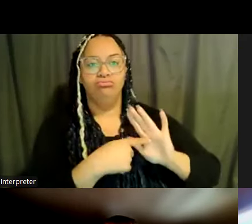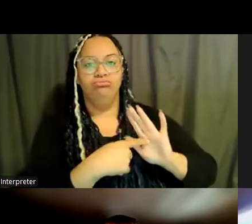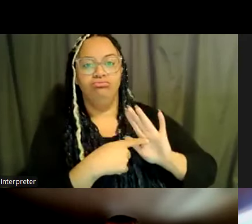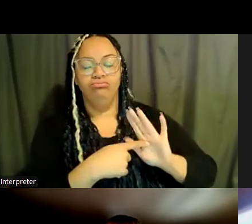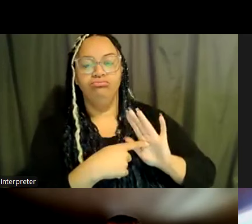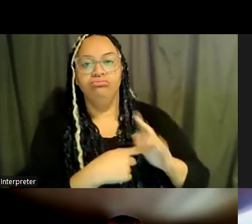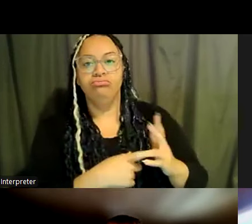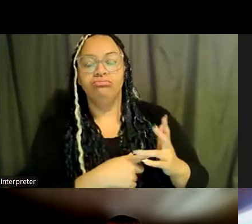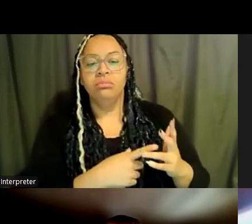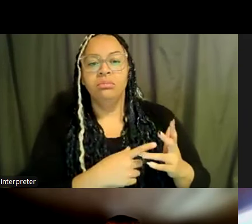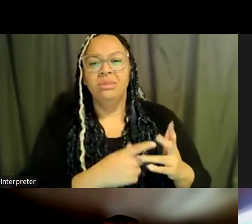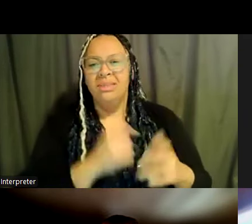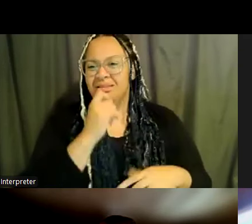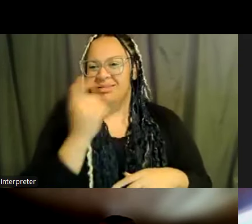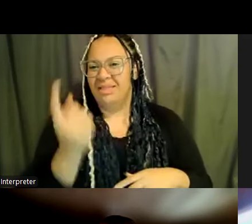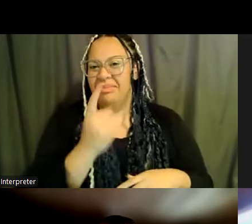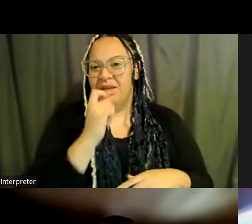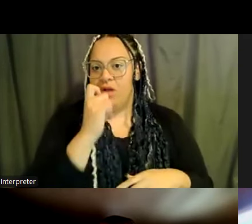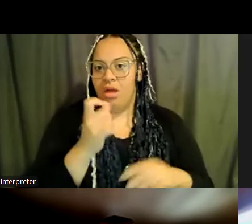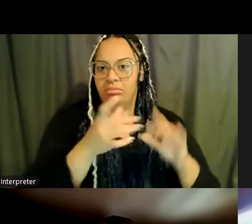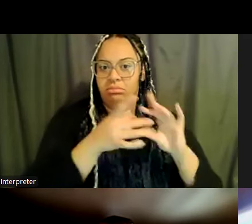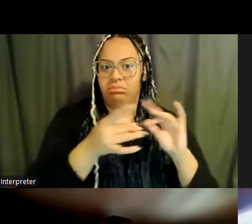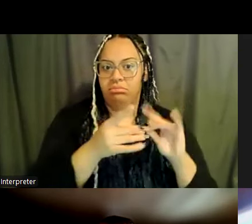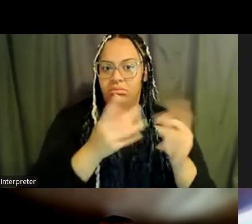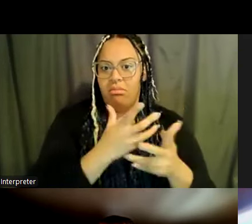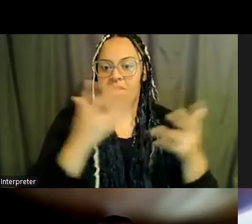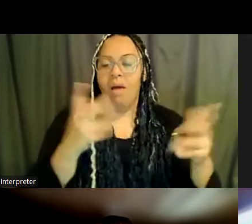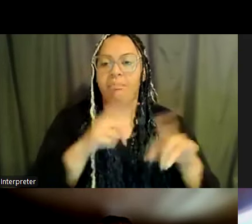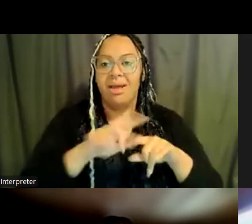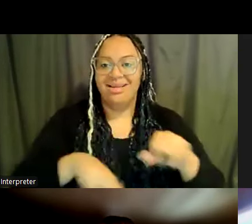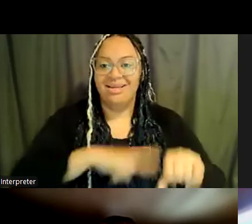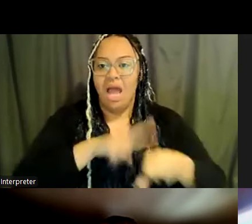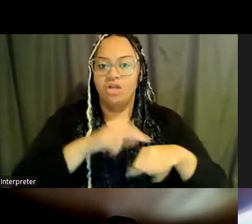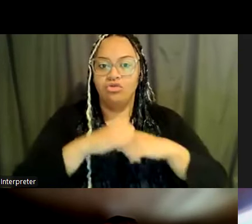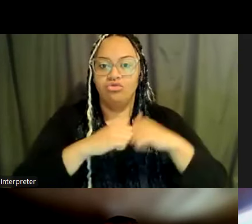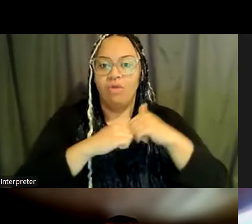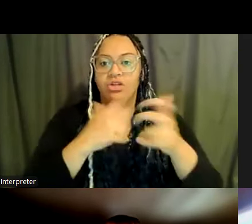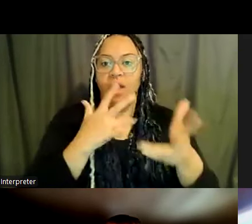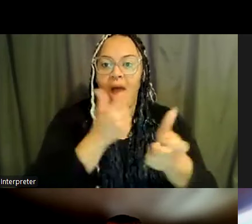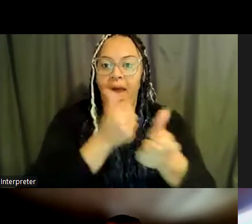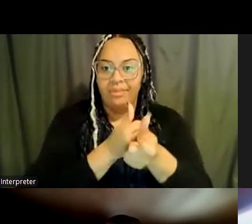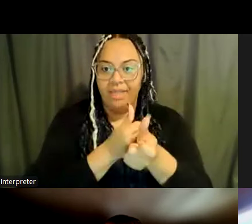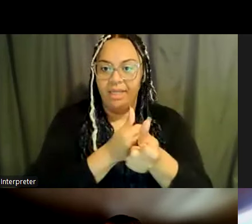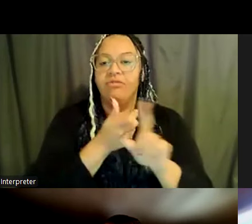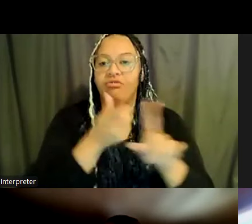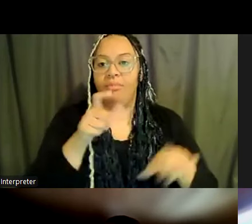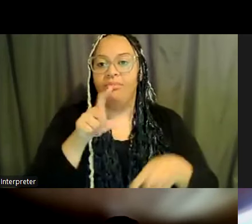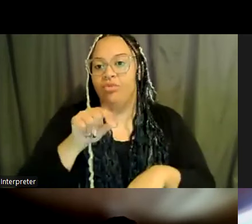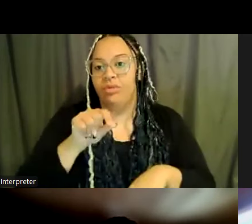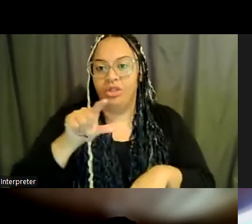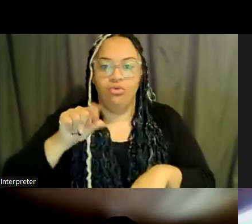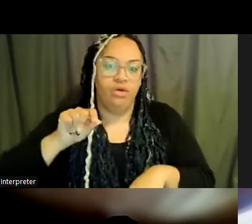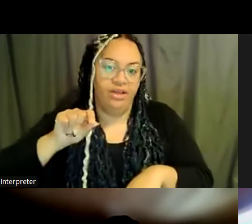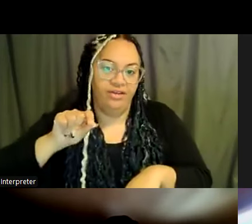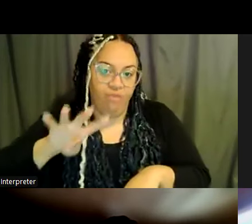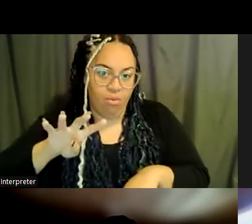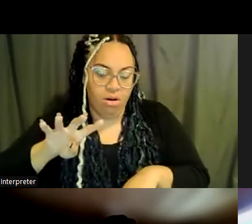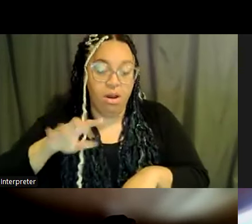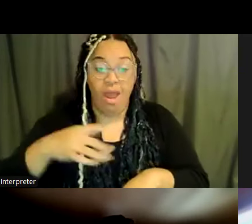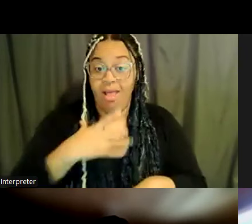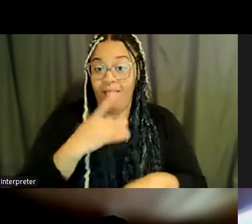brought up much in this group, but the national strategy was updated as of 2024, and I really like